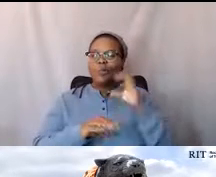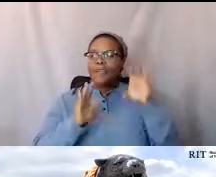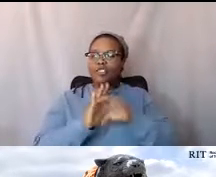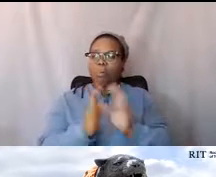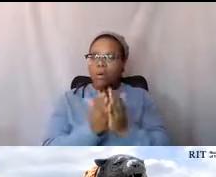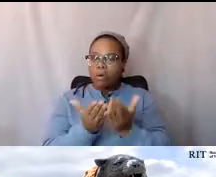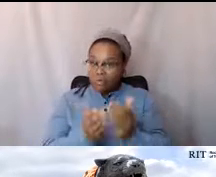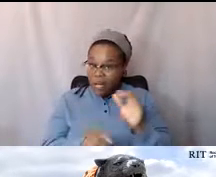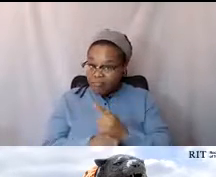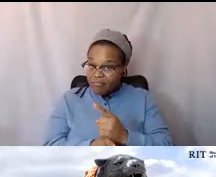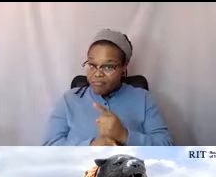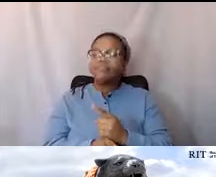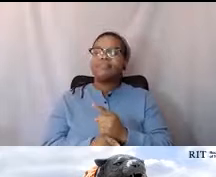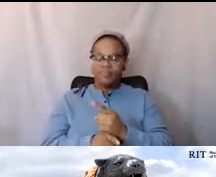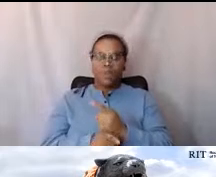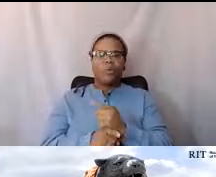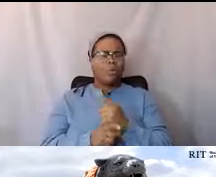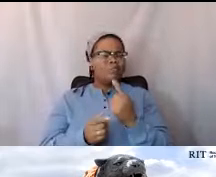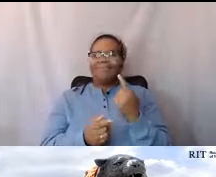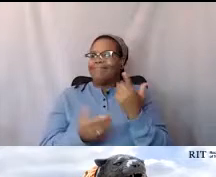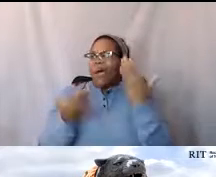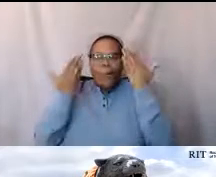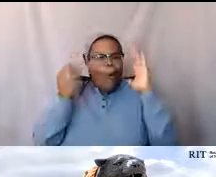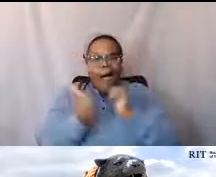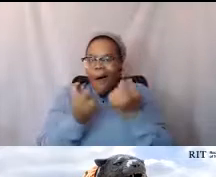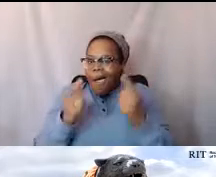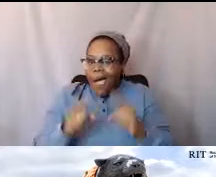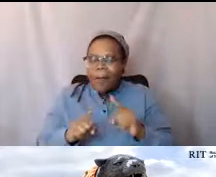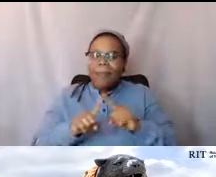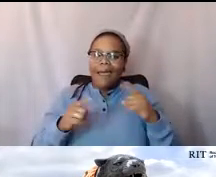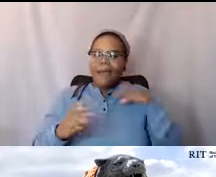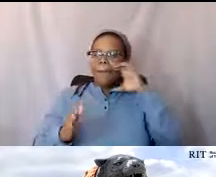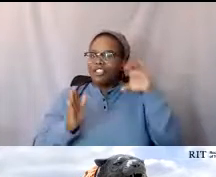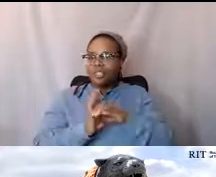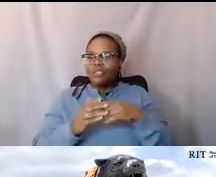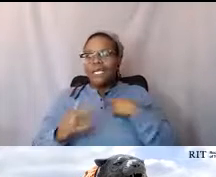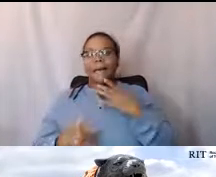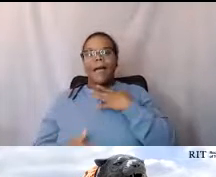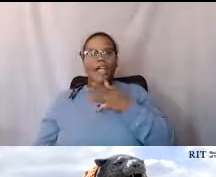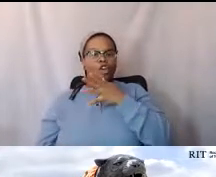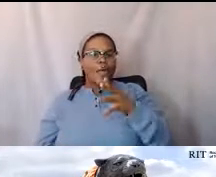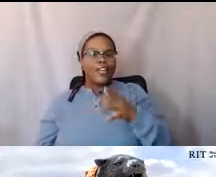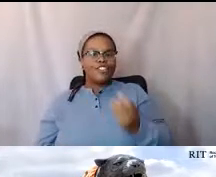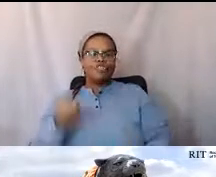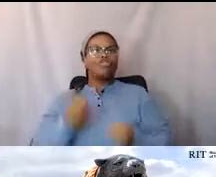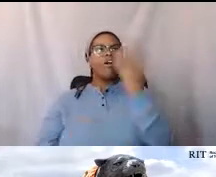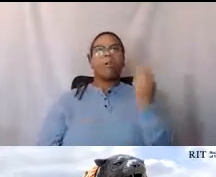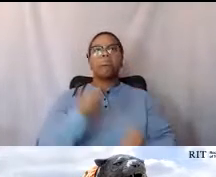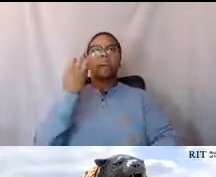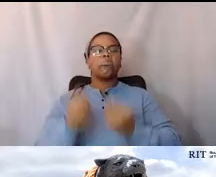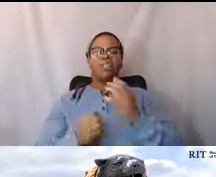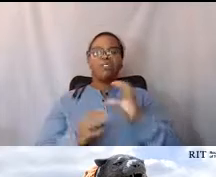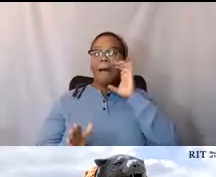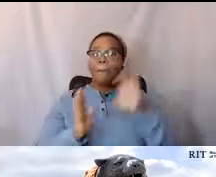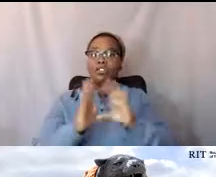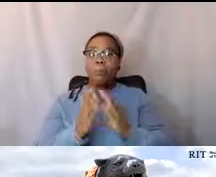And somehow, I don't remember how, but I got a picture book called My Granny's a Juggler, which is a picture book where the